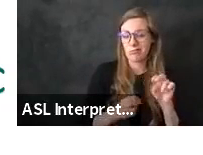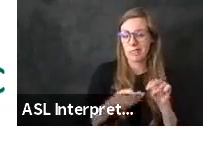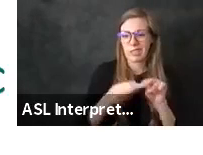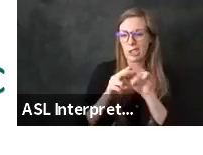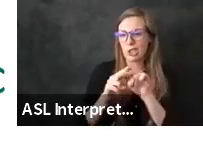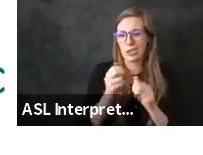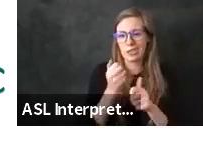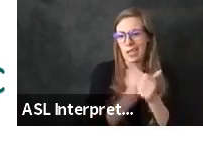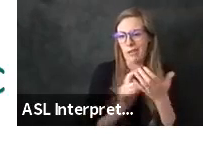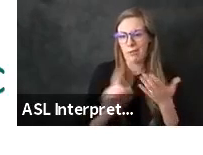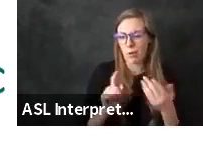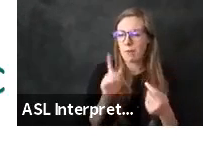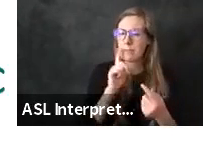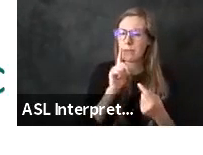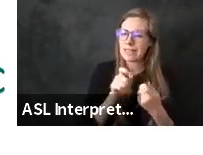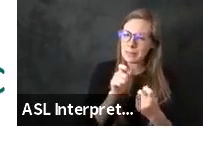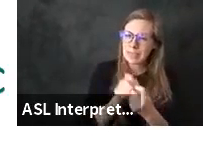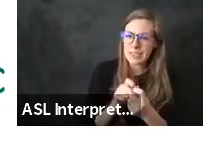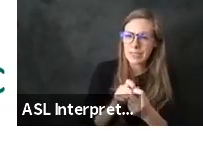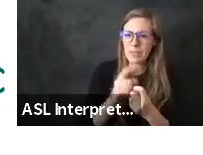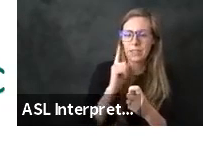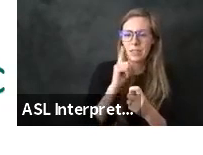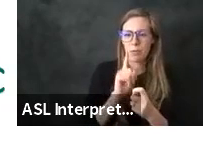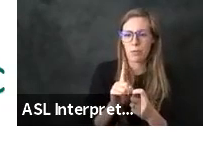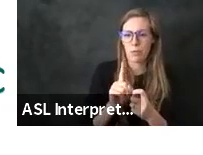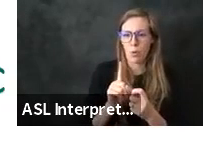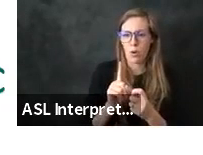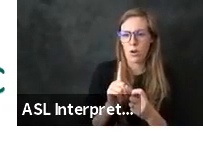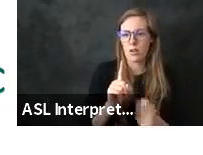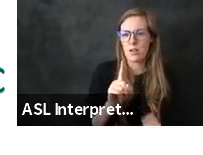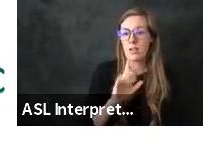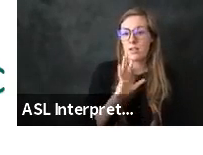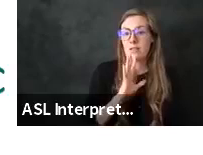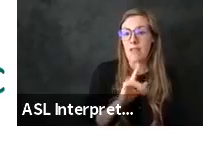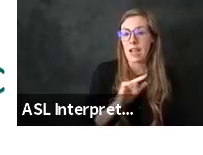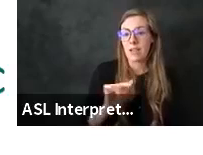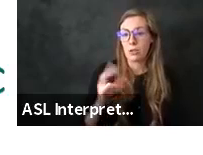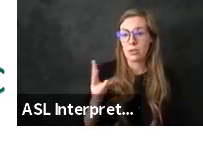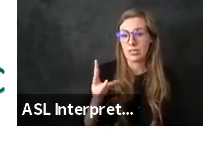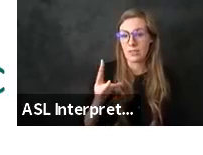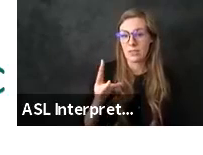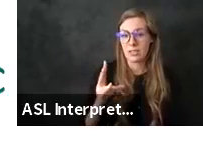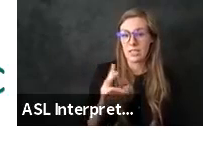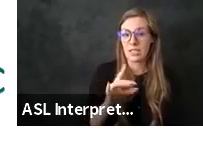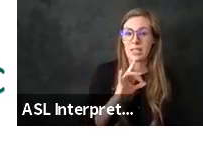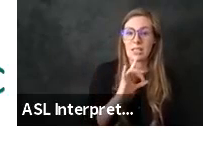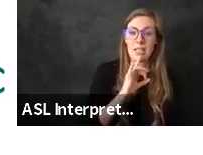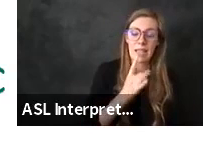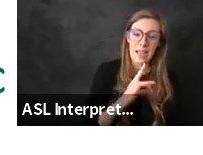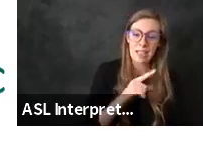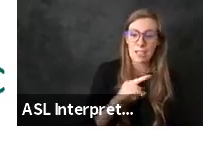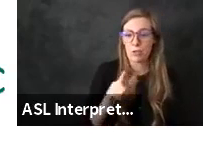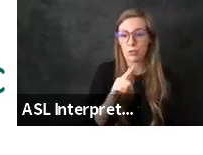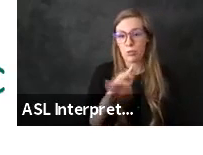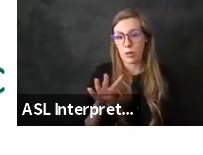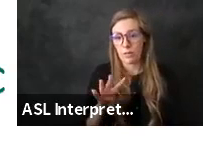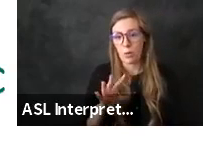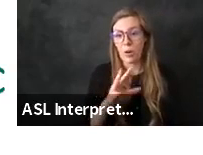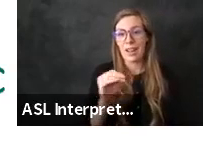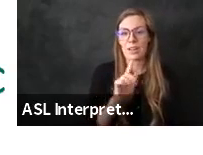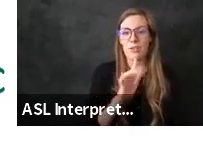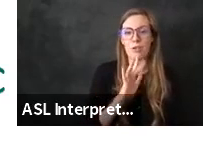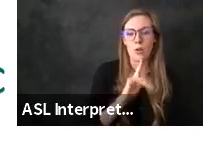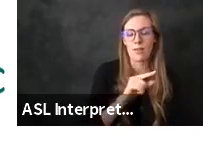but particularly significant increases in the 5 to 17-year-old, 18 to 24-year-old, and 25